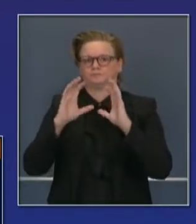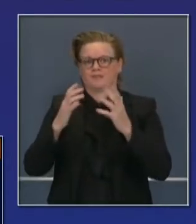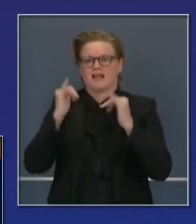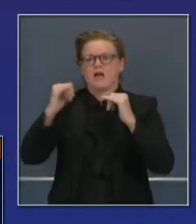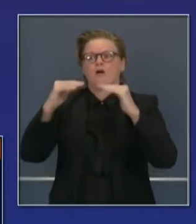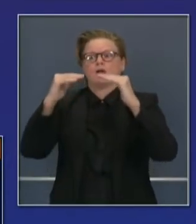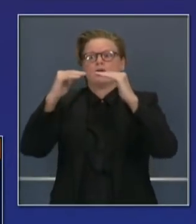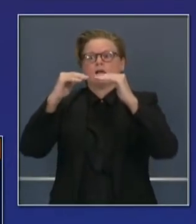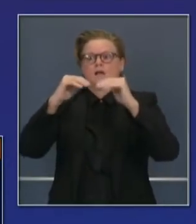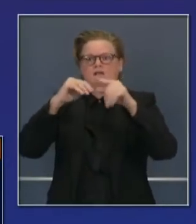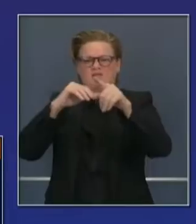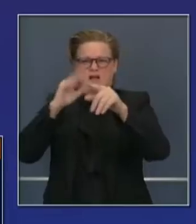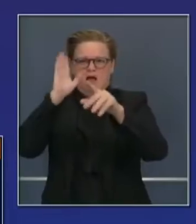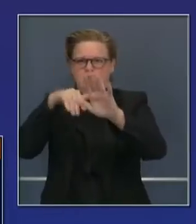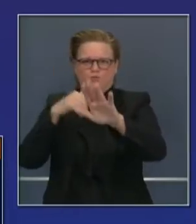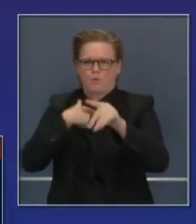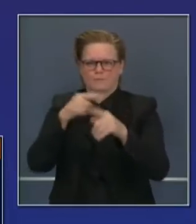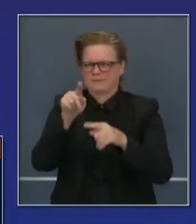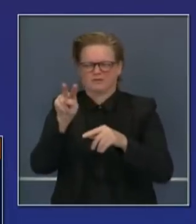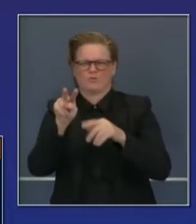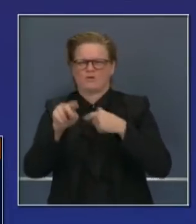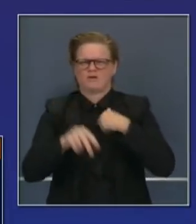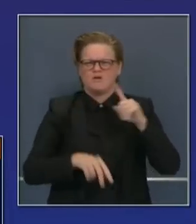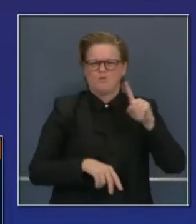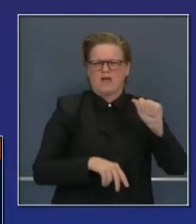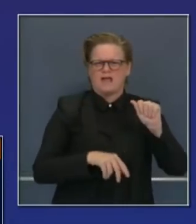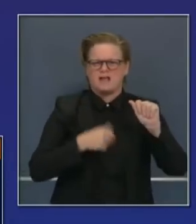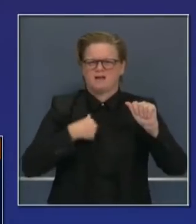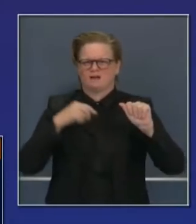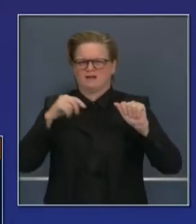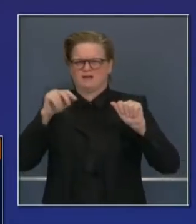confusing, but again, all this is available online,